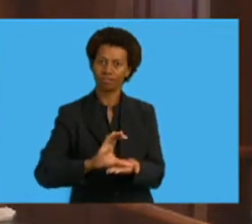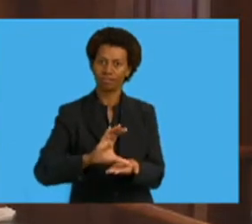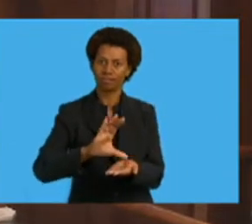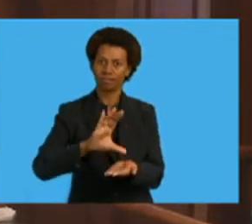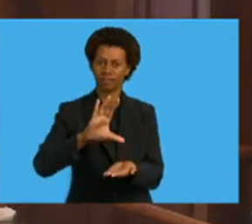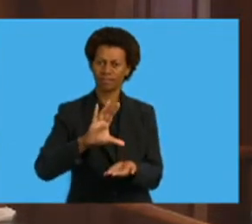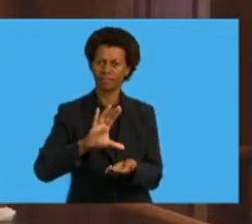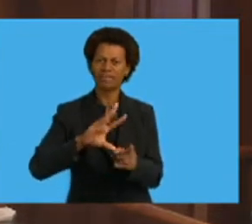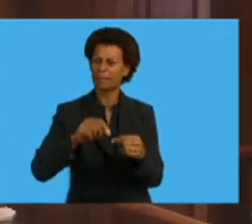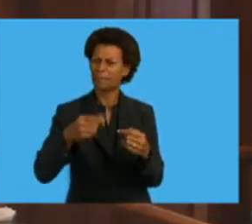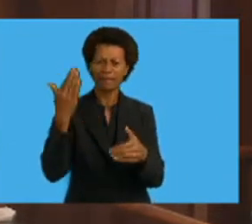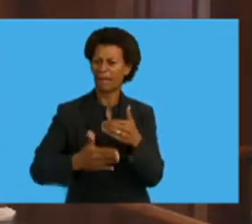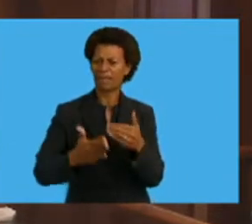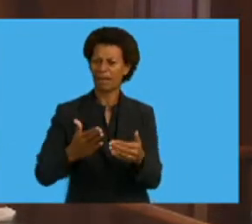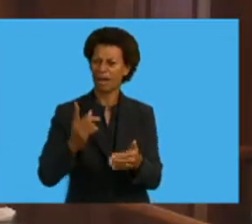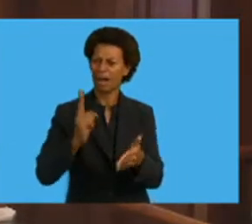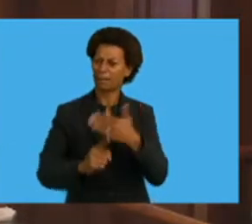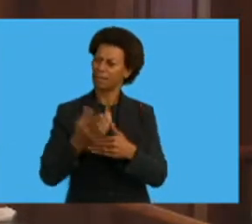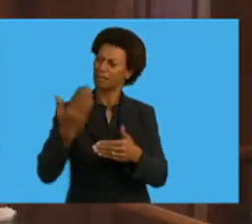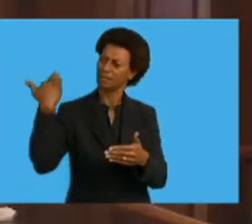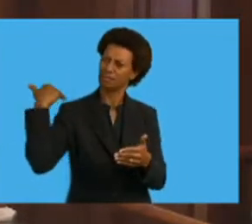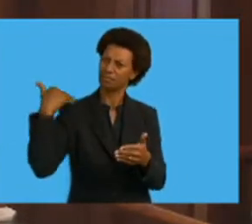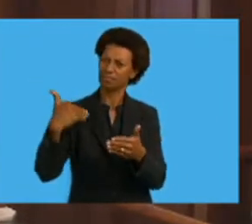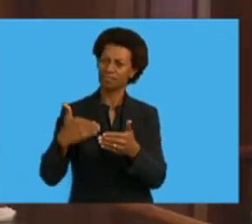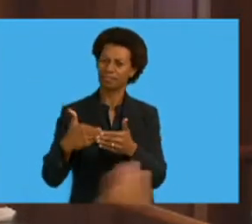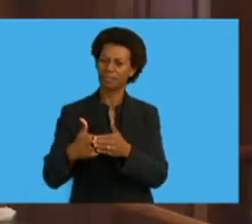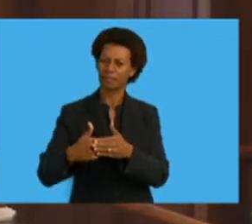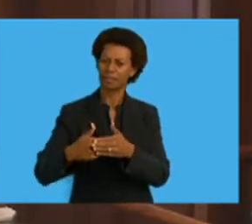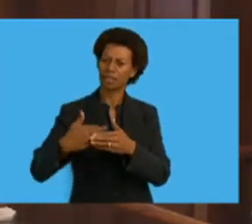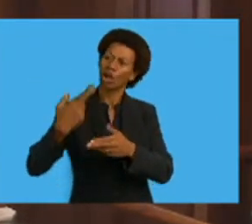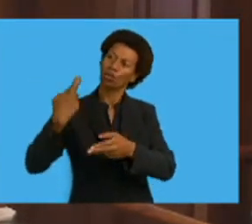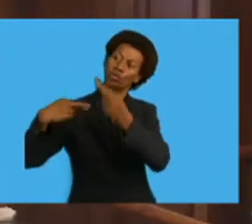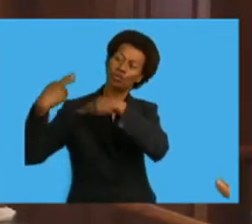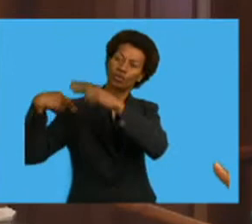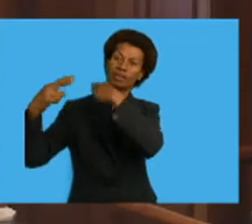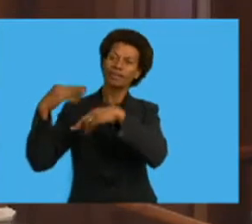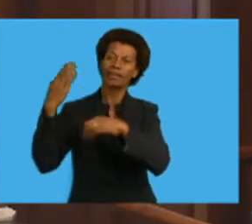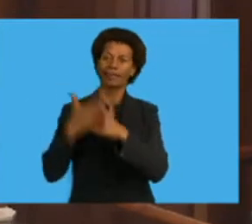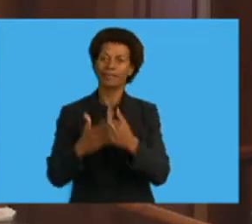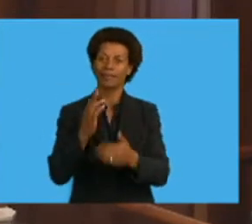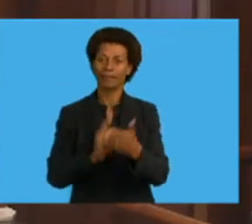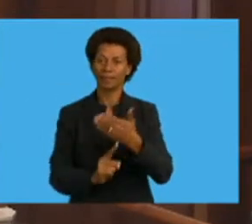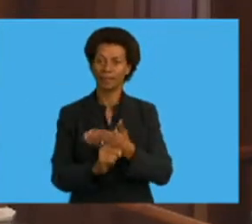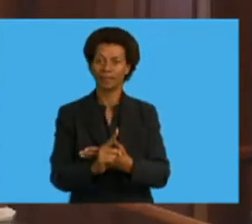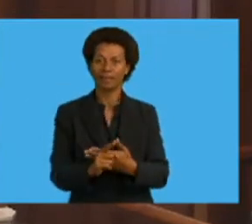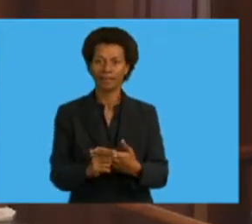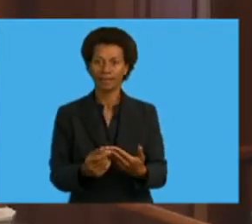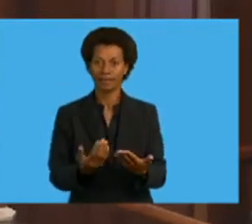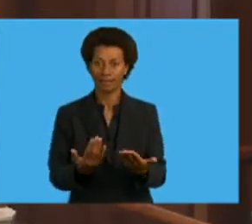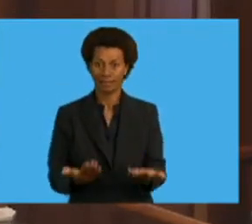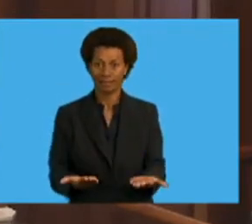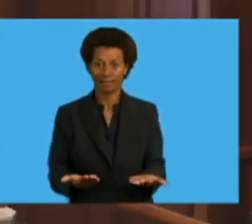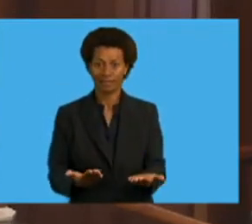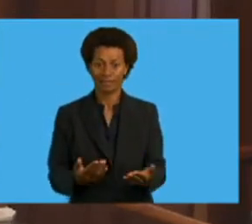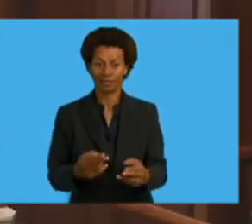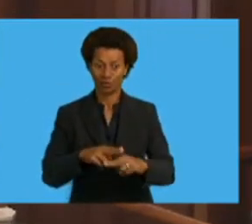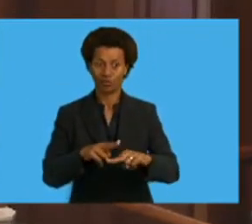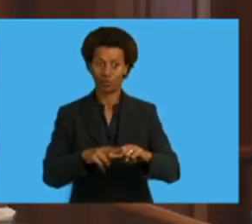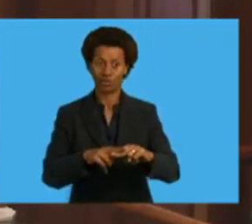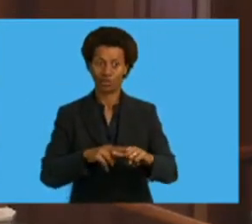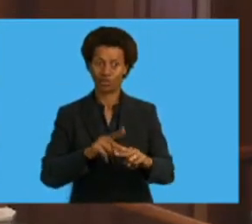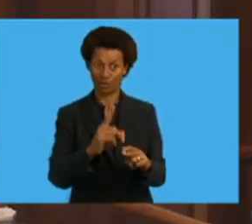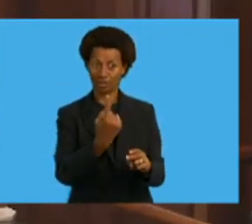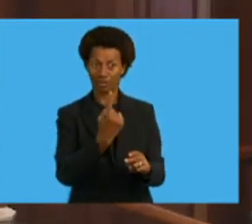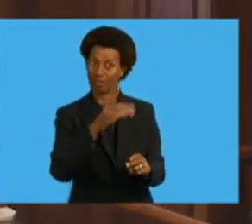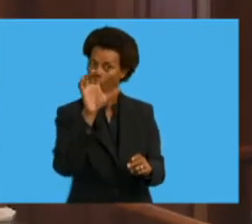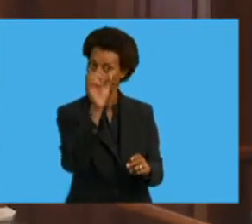never happened before in the post-independent Fijian history. But that can only happen if Fiji First wins the next